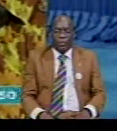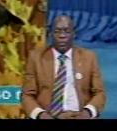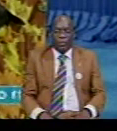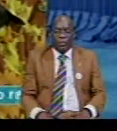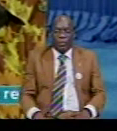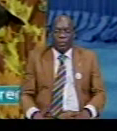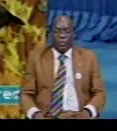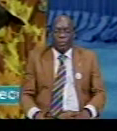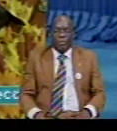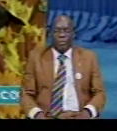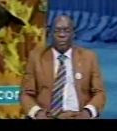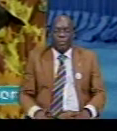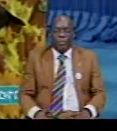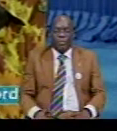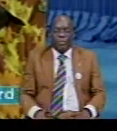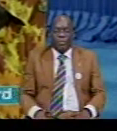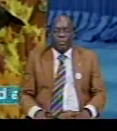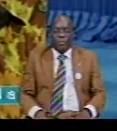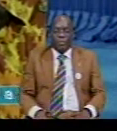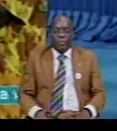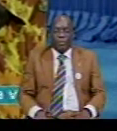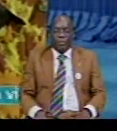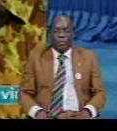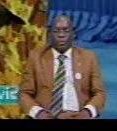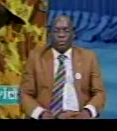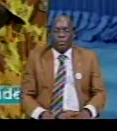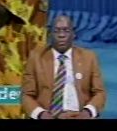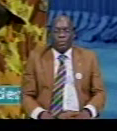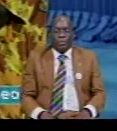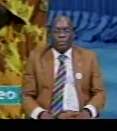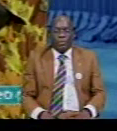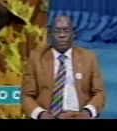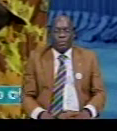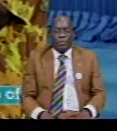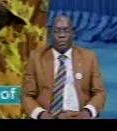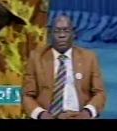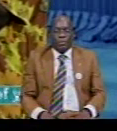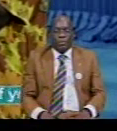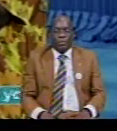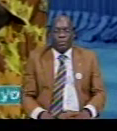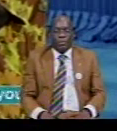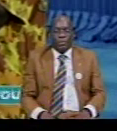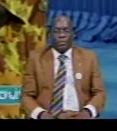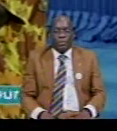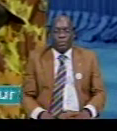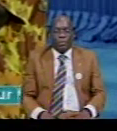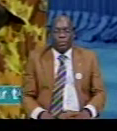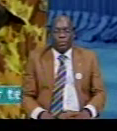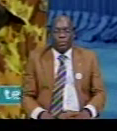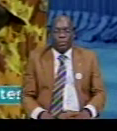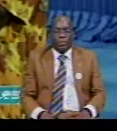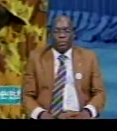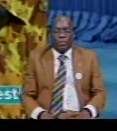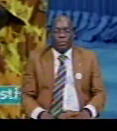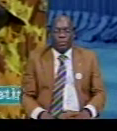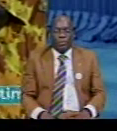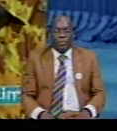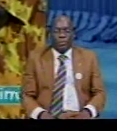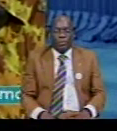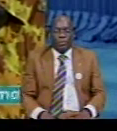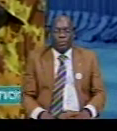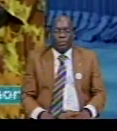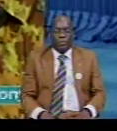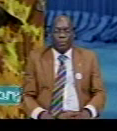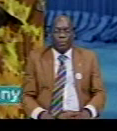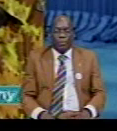over. But he came here on Thursday, and he had instruction from the man of God that